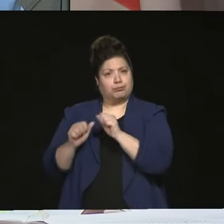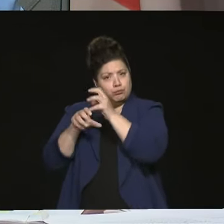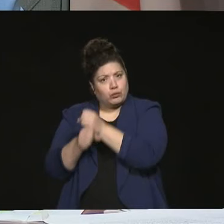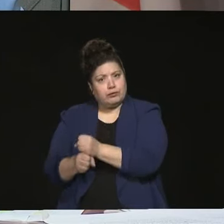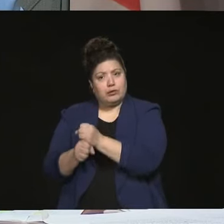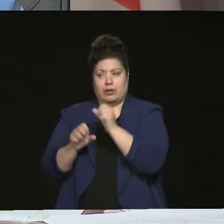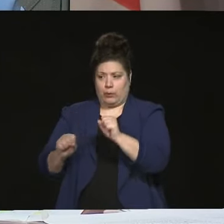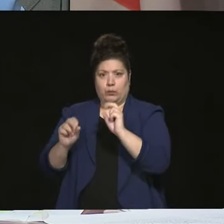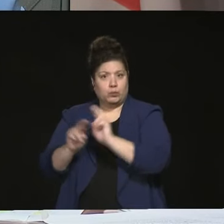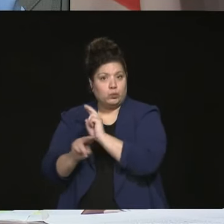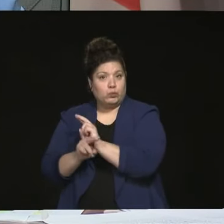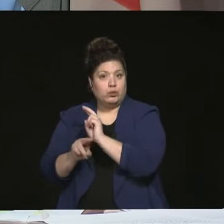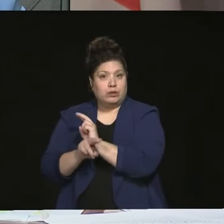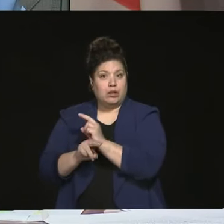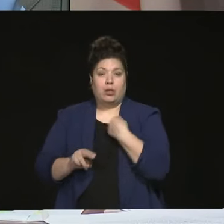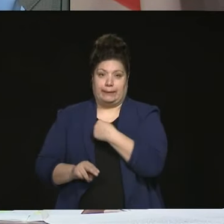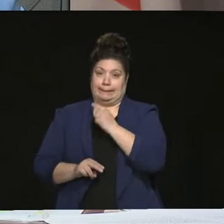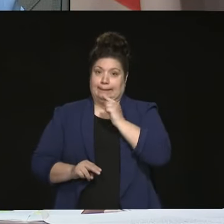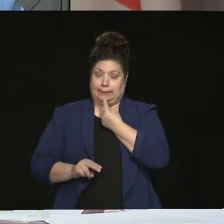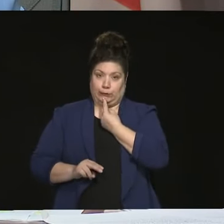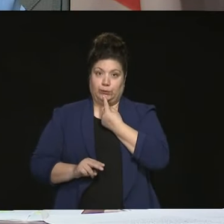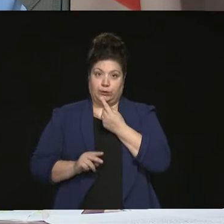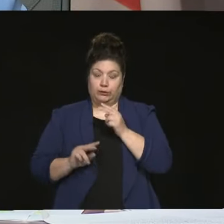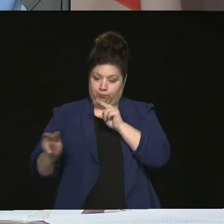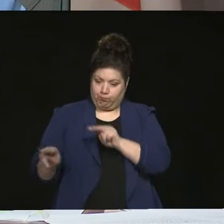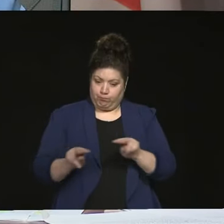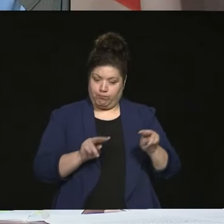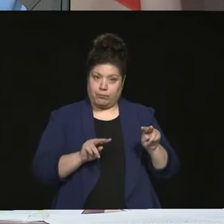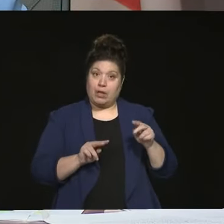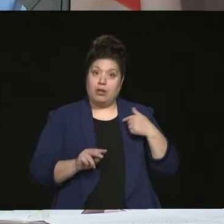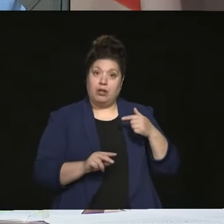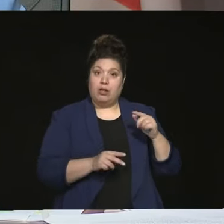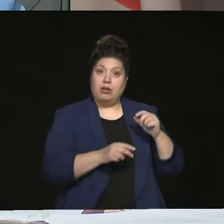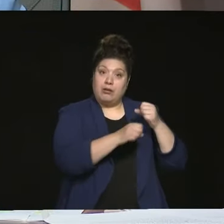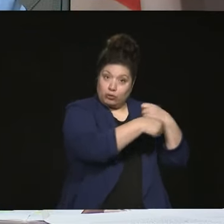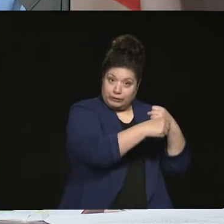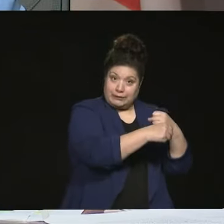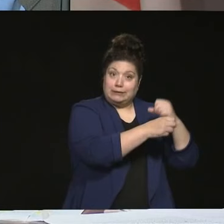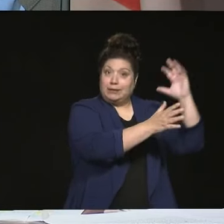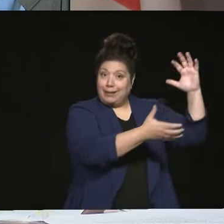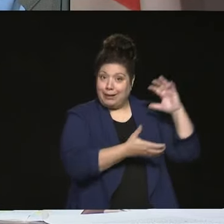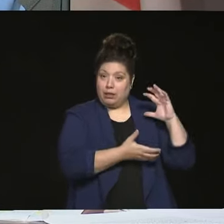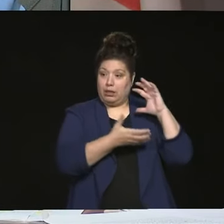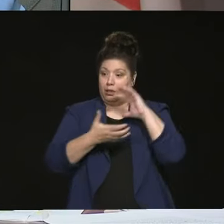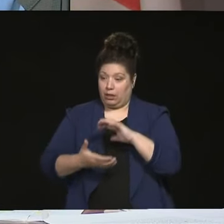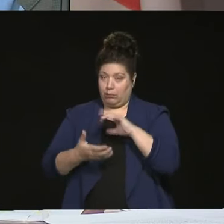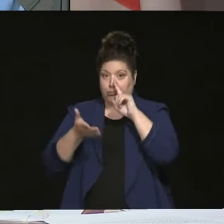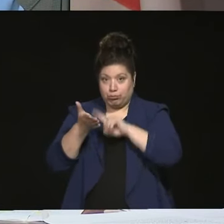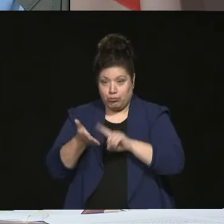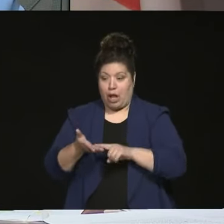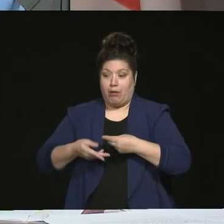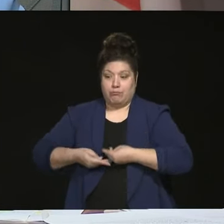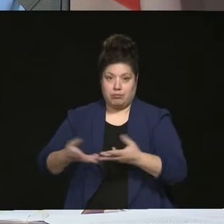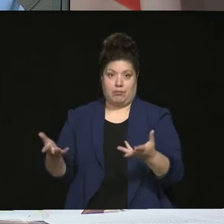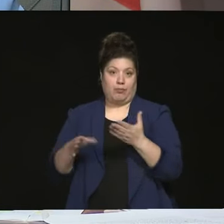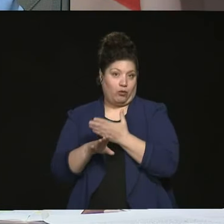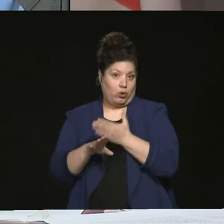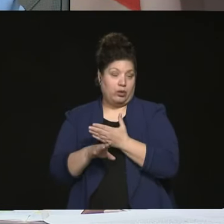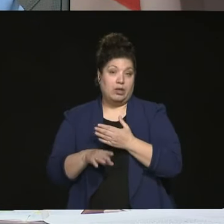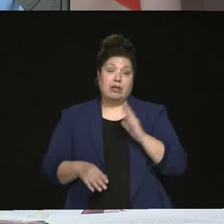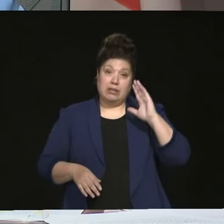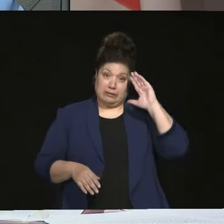very seriously from point A to point Z. Having said that, in this particular case, it appears that there was